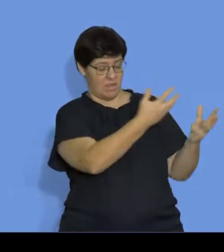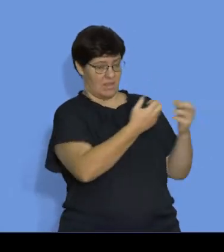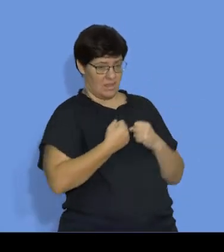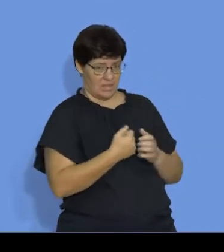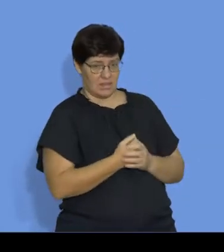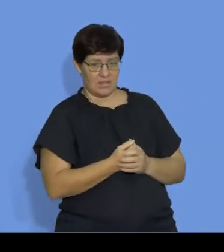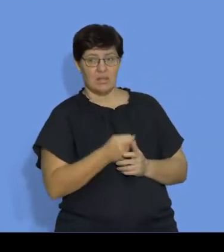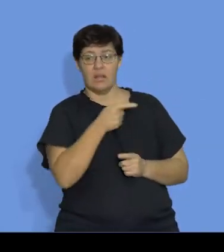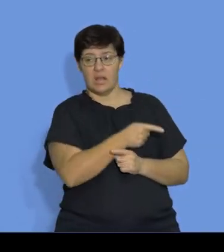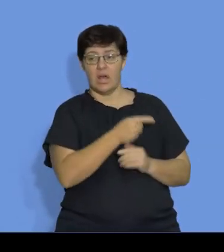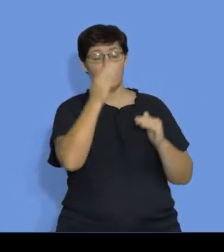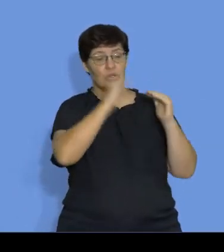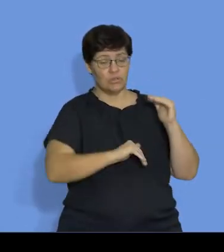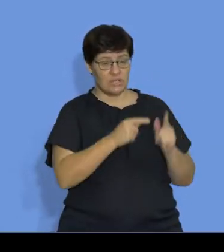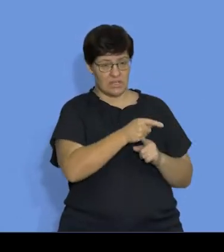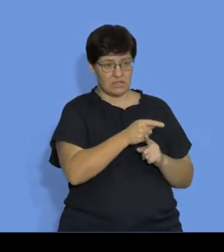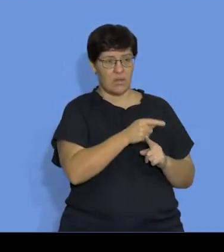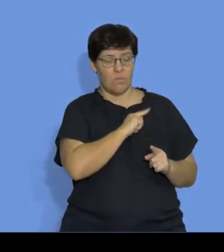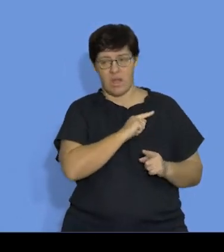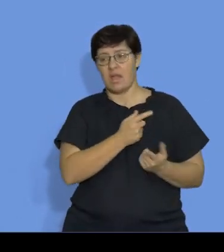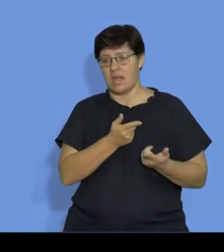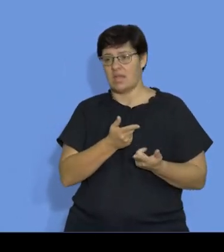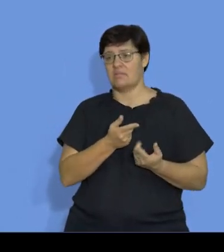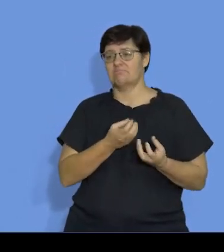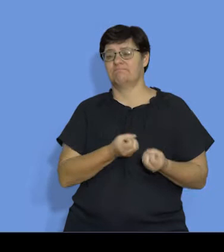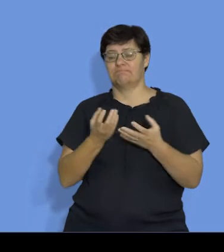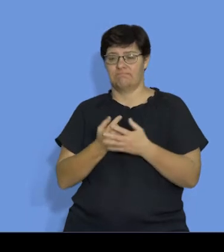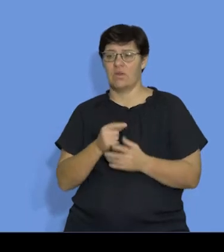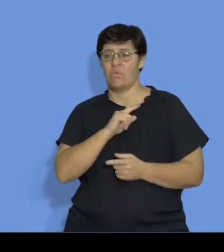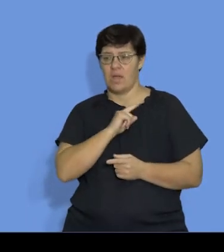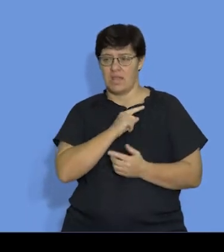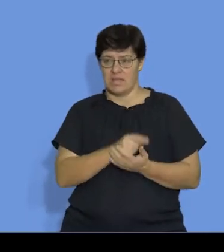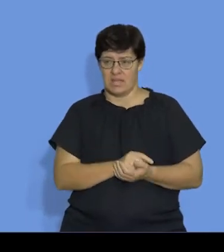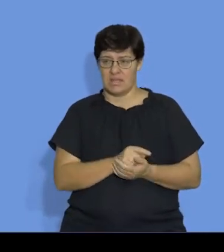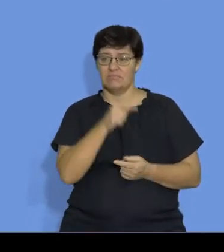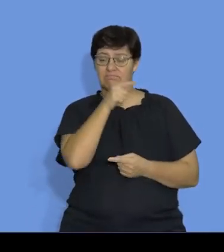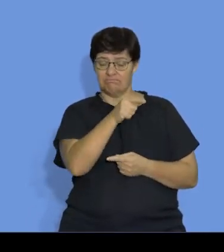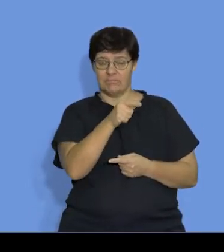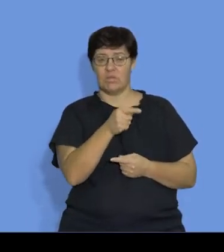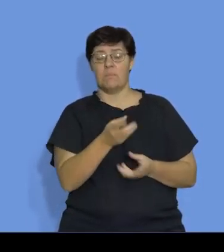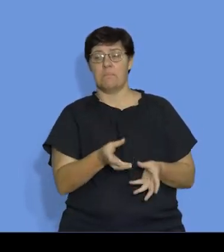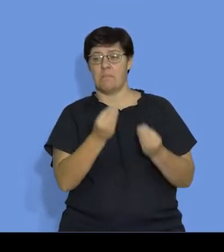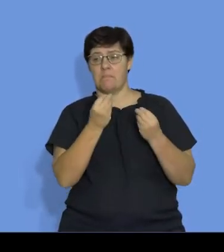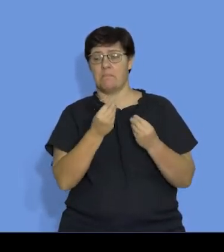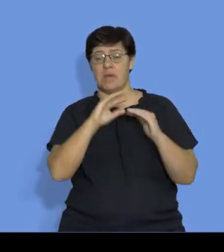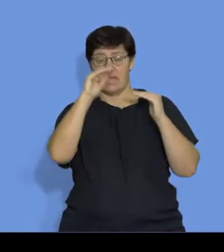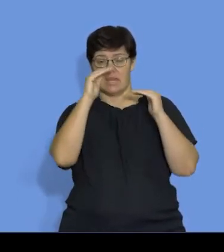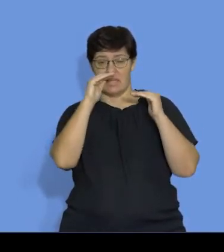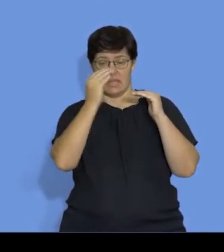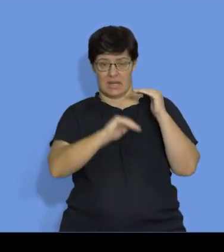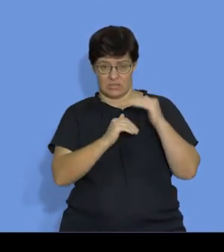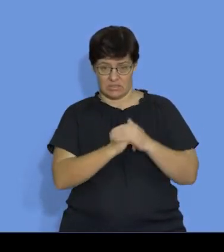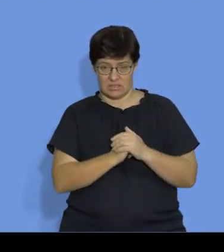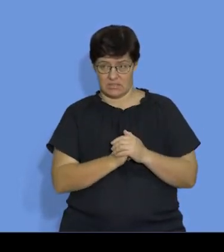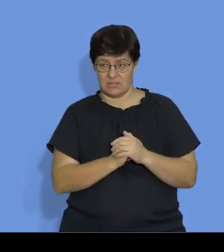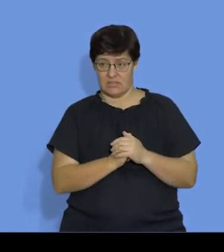agent undergoes a process of oxidation. So this undergoes reduction, okay?